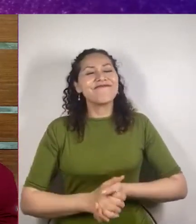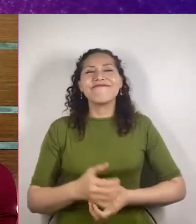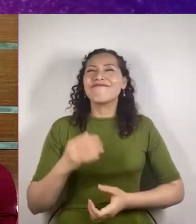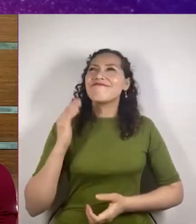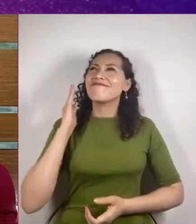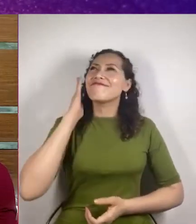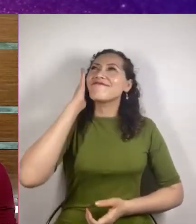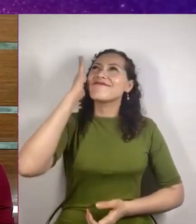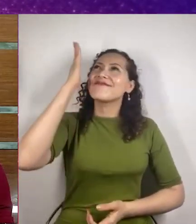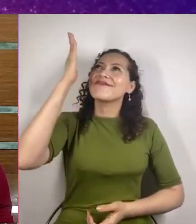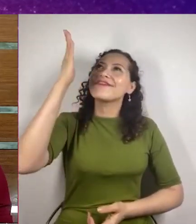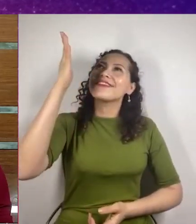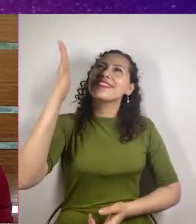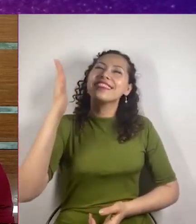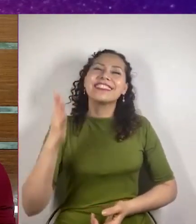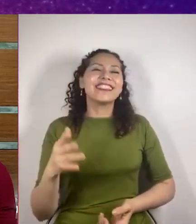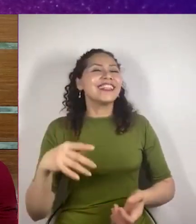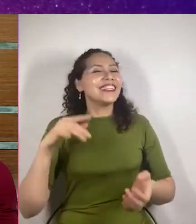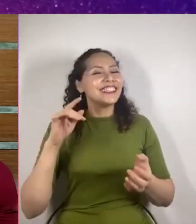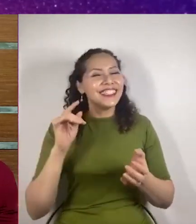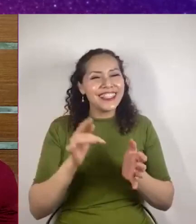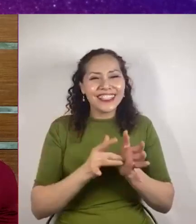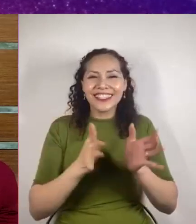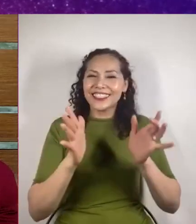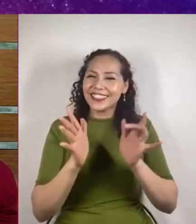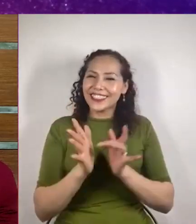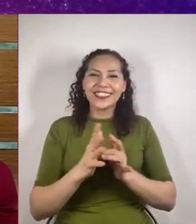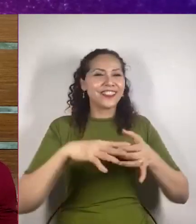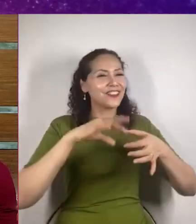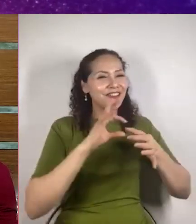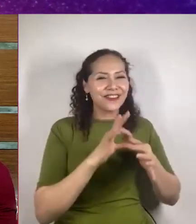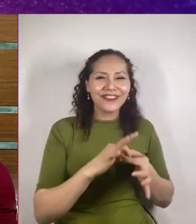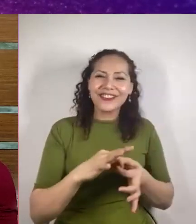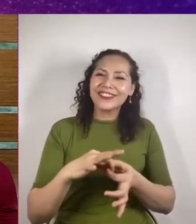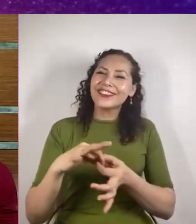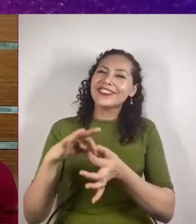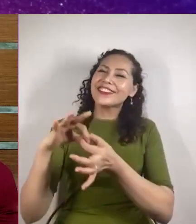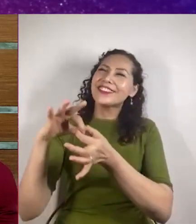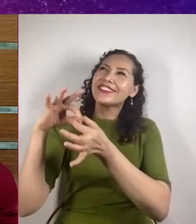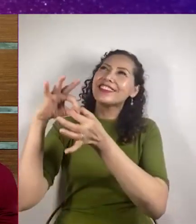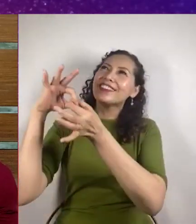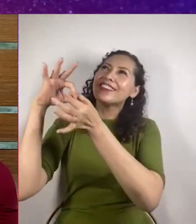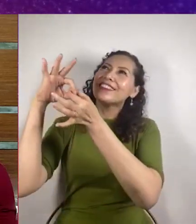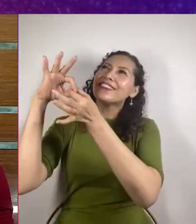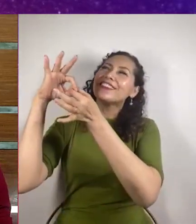believe in you, and Jesus, I belong.